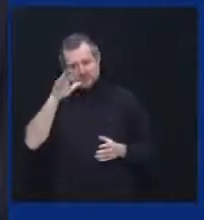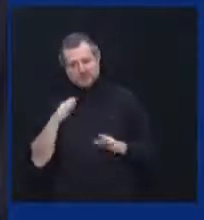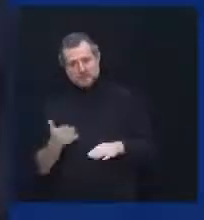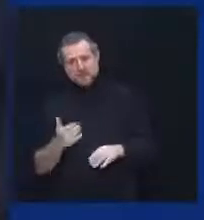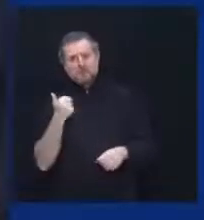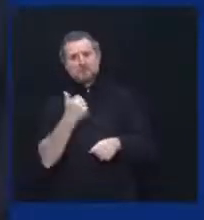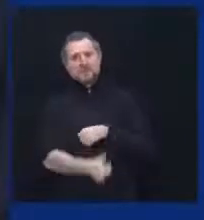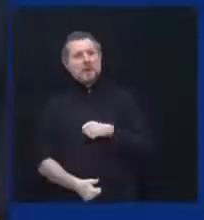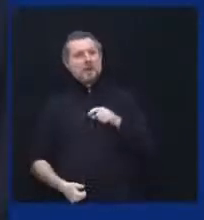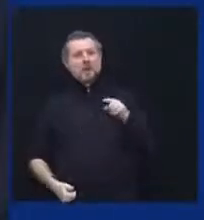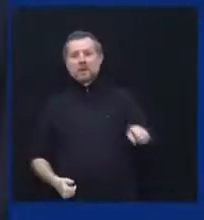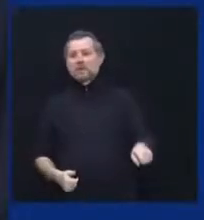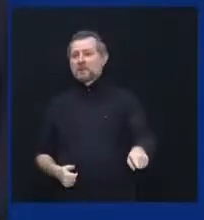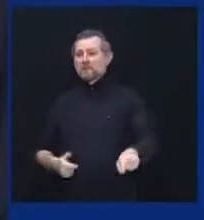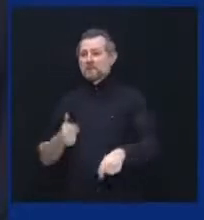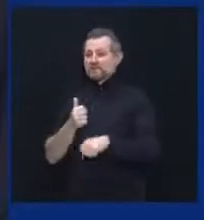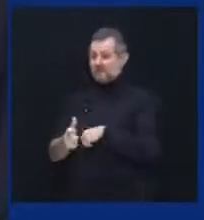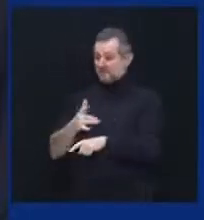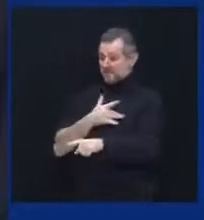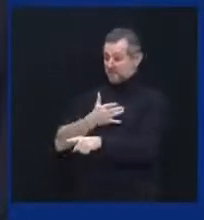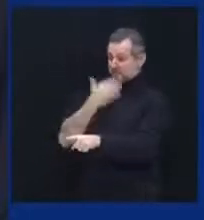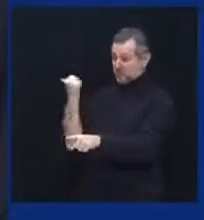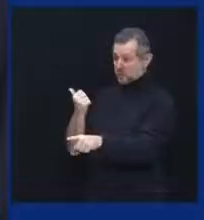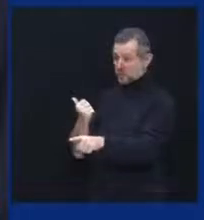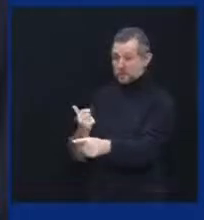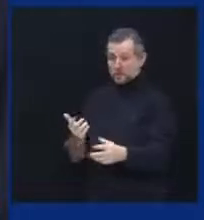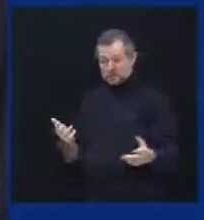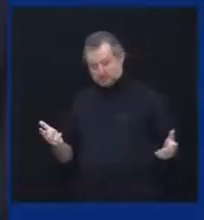relief for the pain that you're feeling.